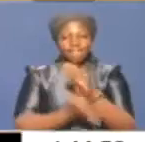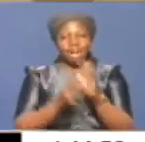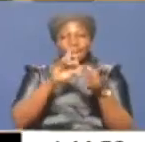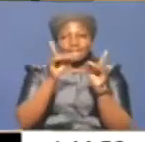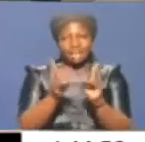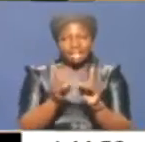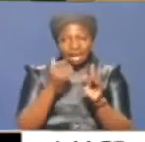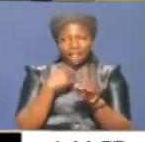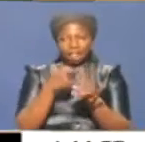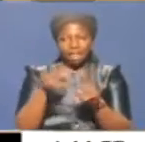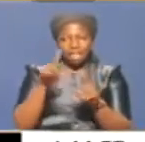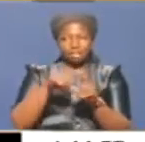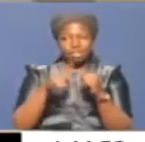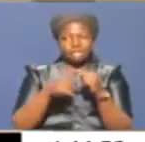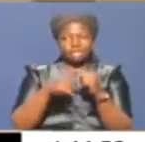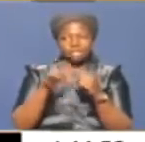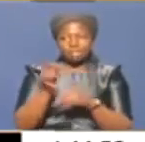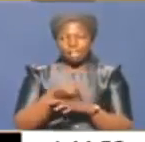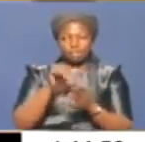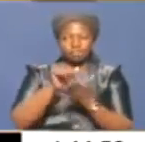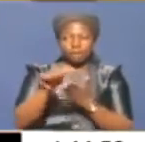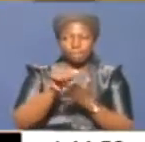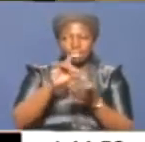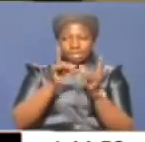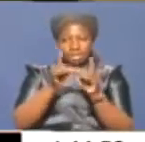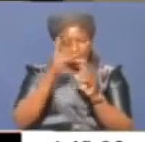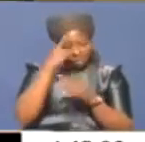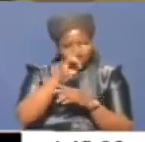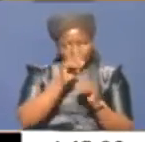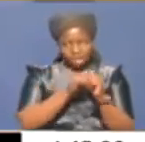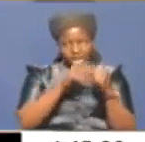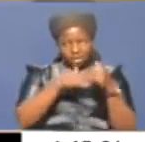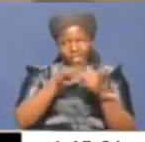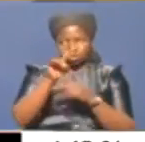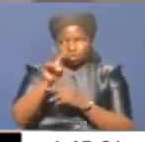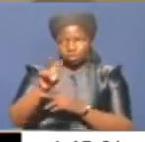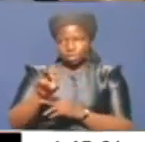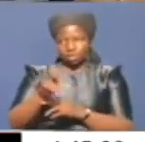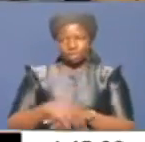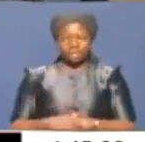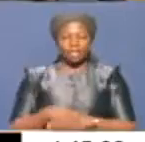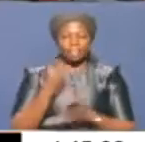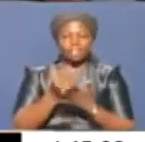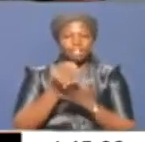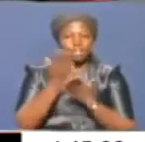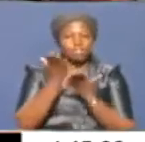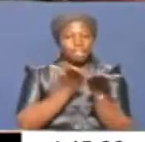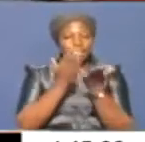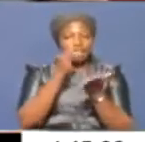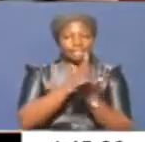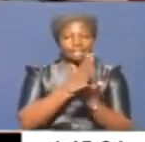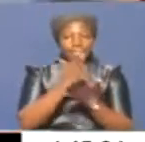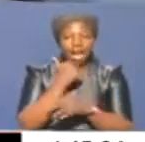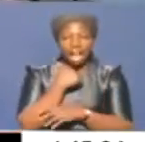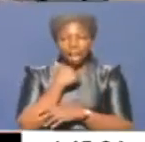extra 6 months to publish data for the 2019-2020. The financial services sector has